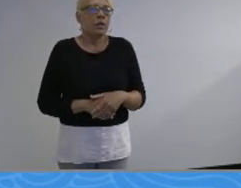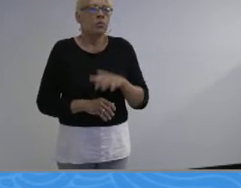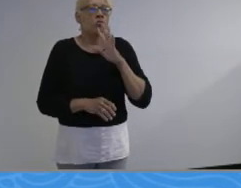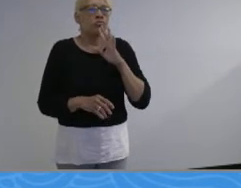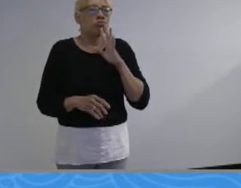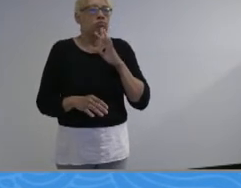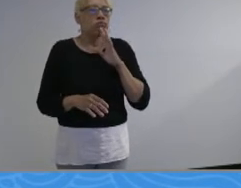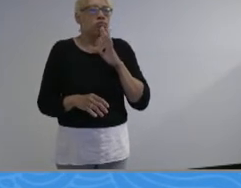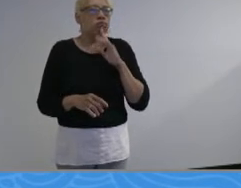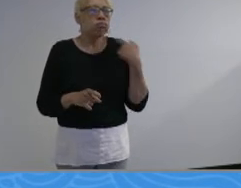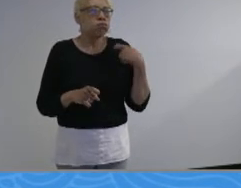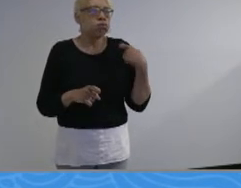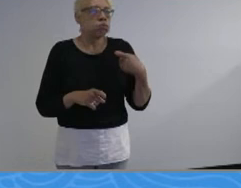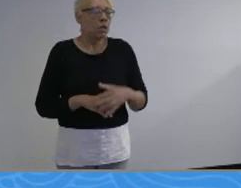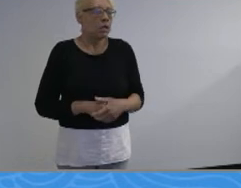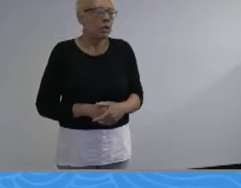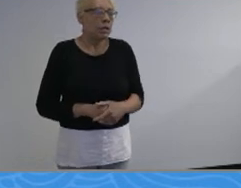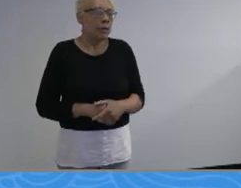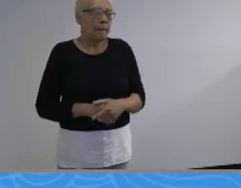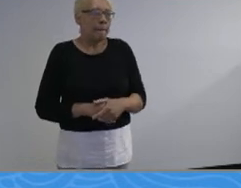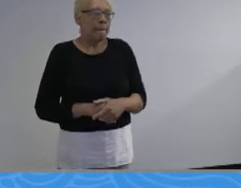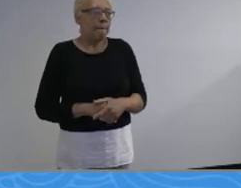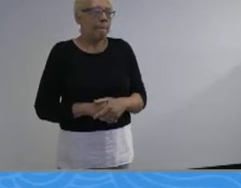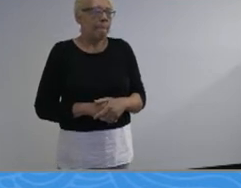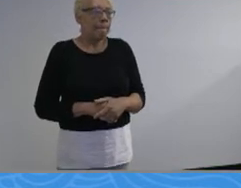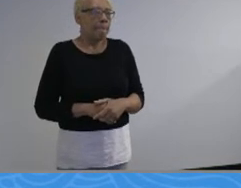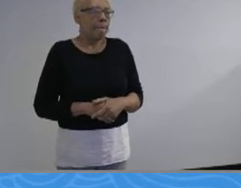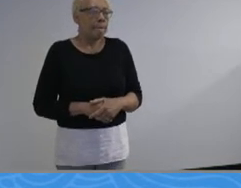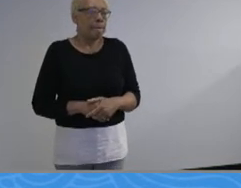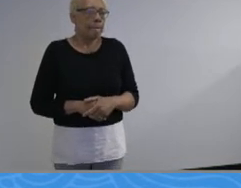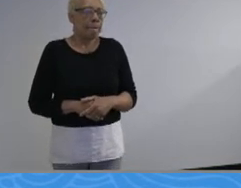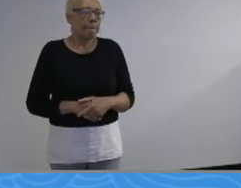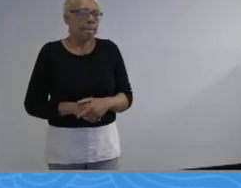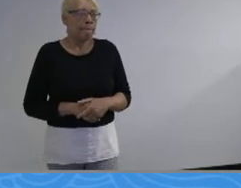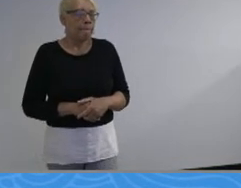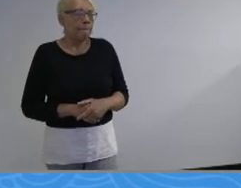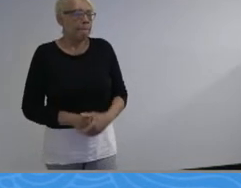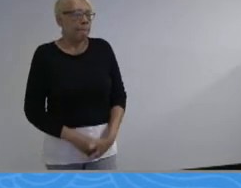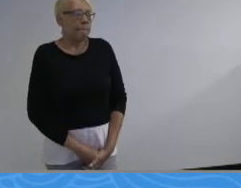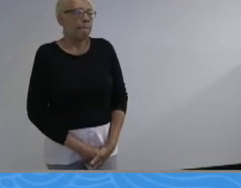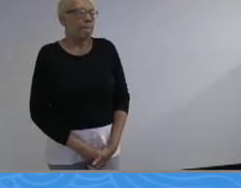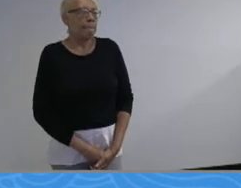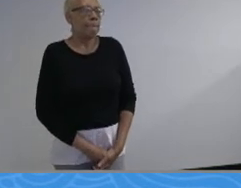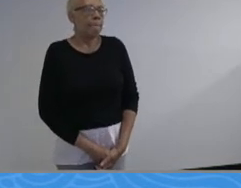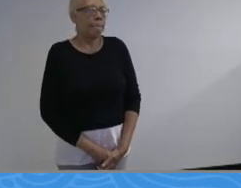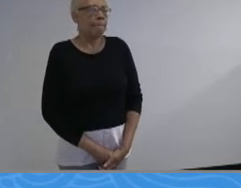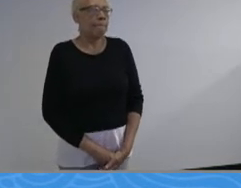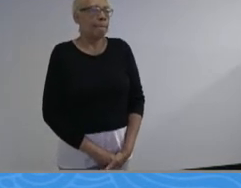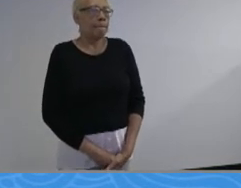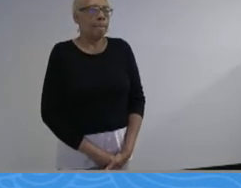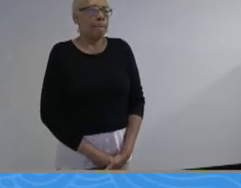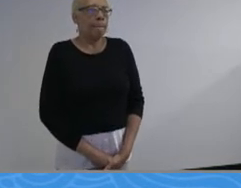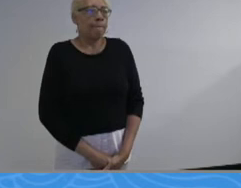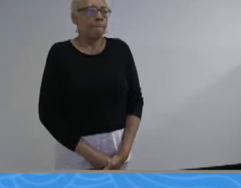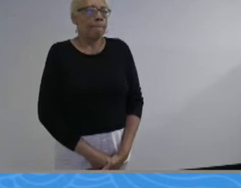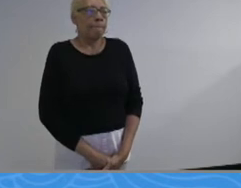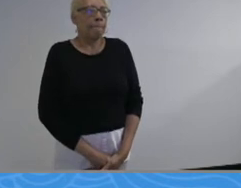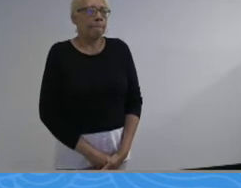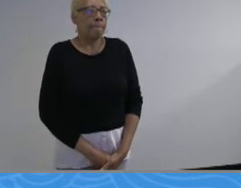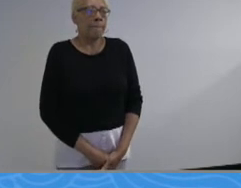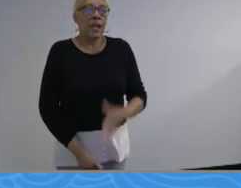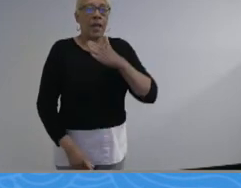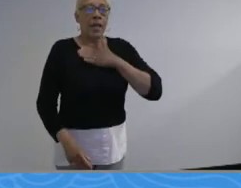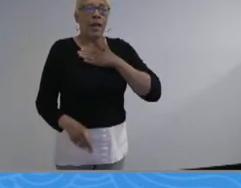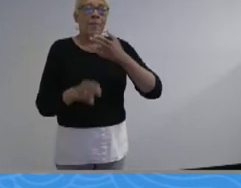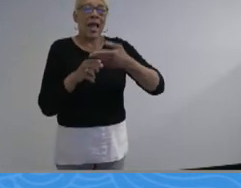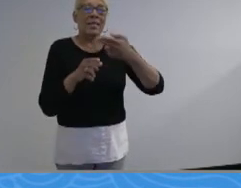con nosotros esta mañana y los miembros de la comunidad que están aquí participando con nosotros. My name is